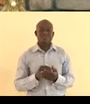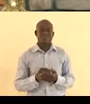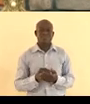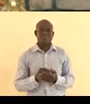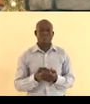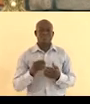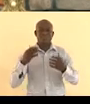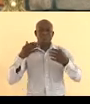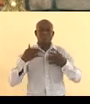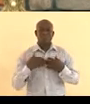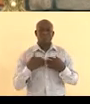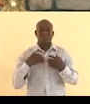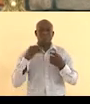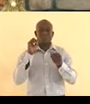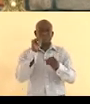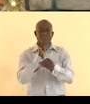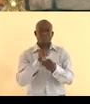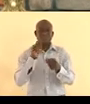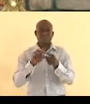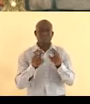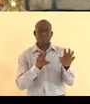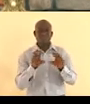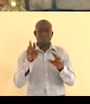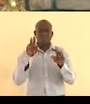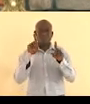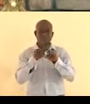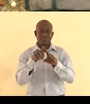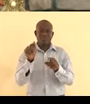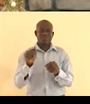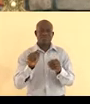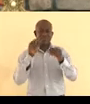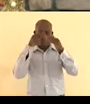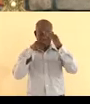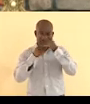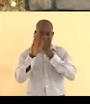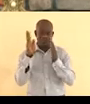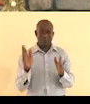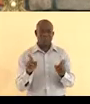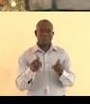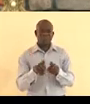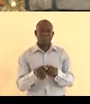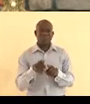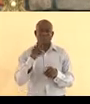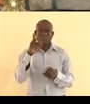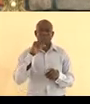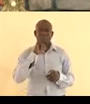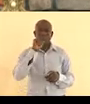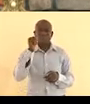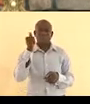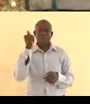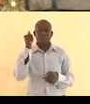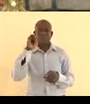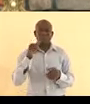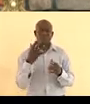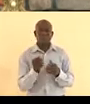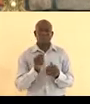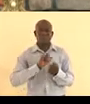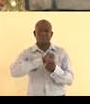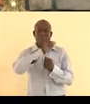The young person in the university has work to do as a prophet too, right? You are not just